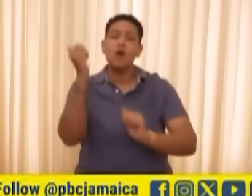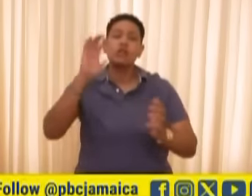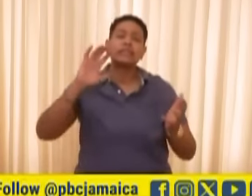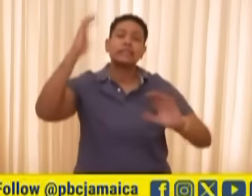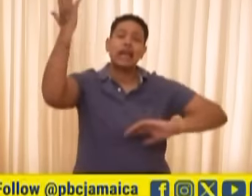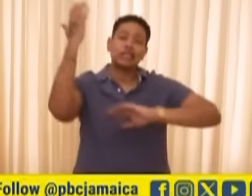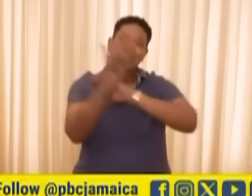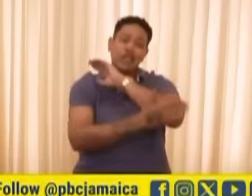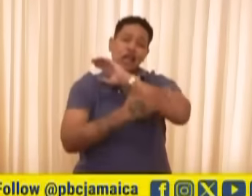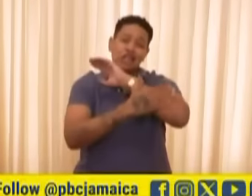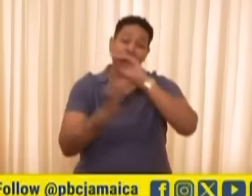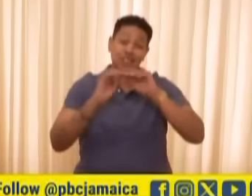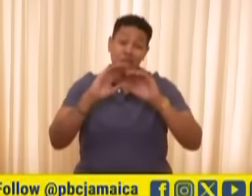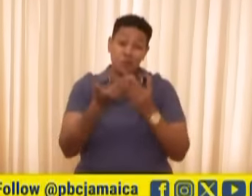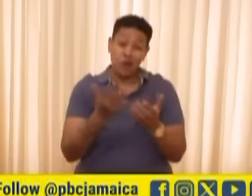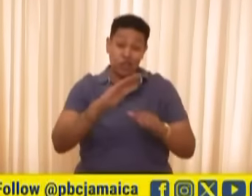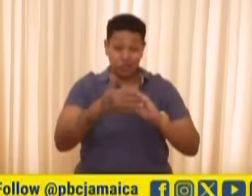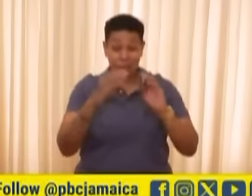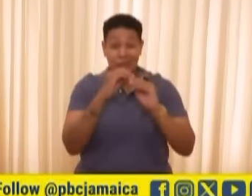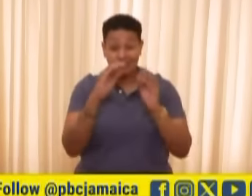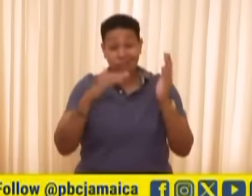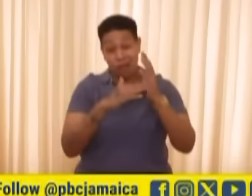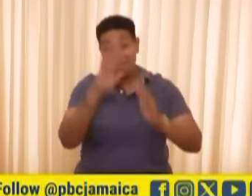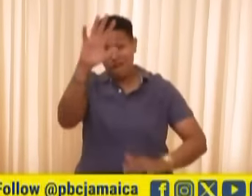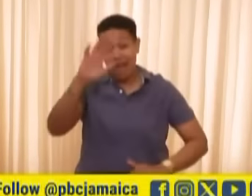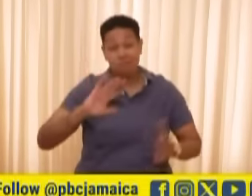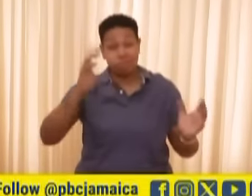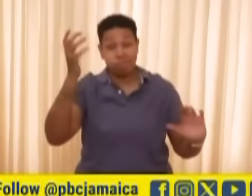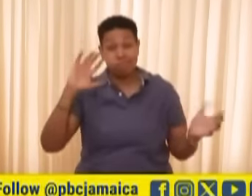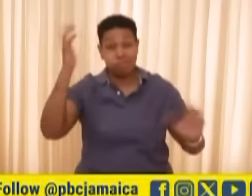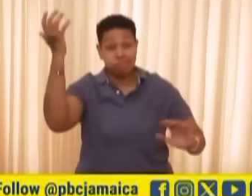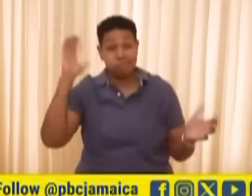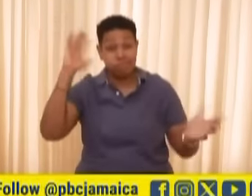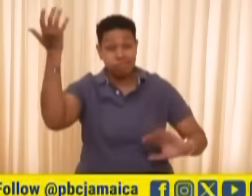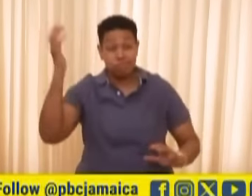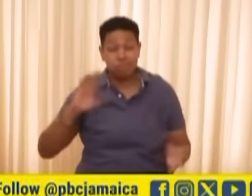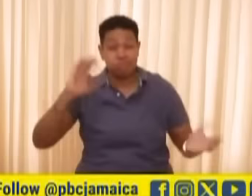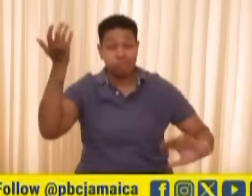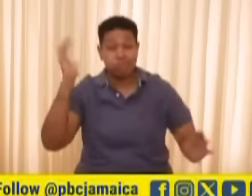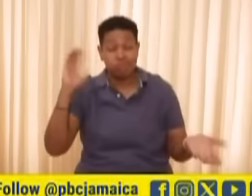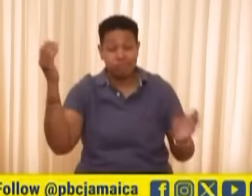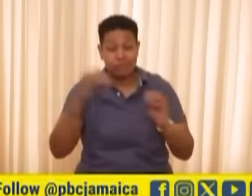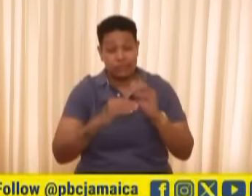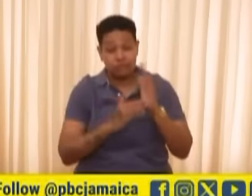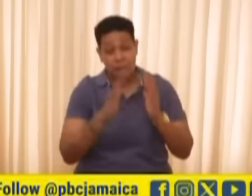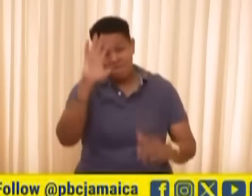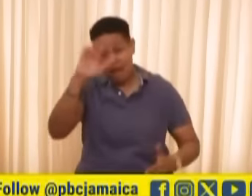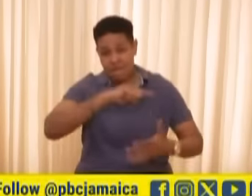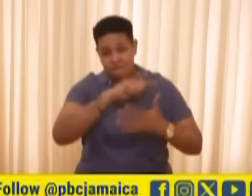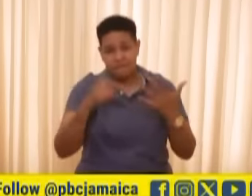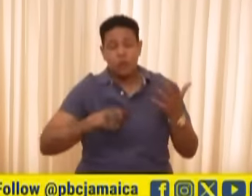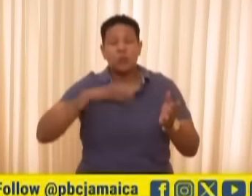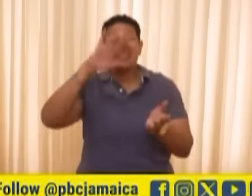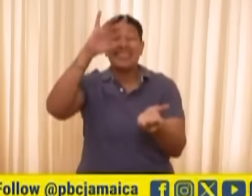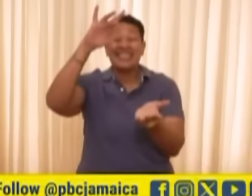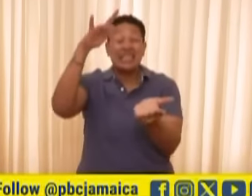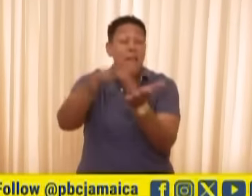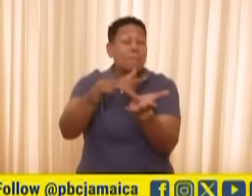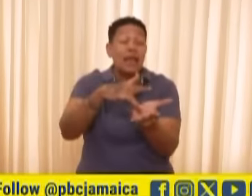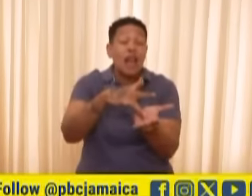disastrous countries in the world. We sit in the middle of